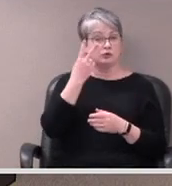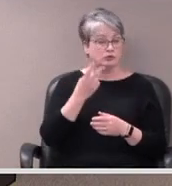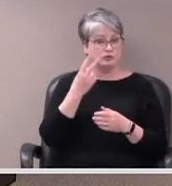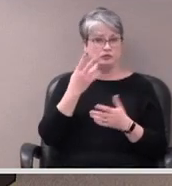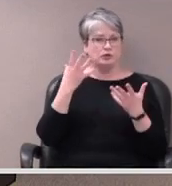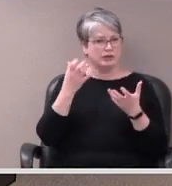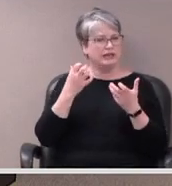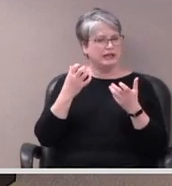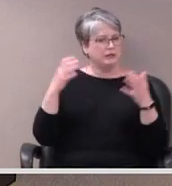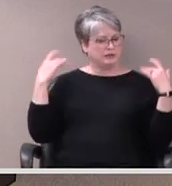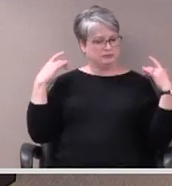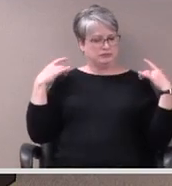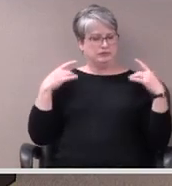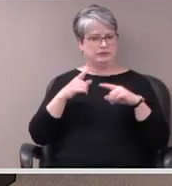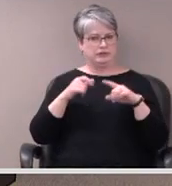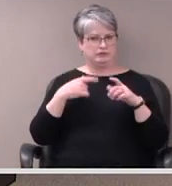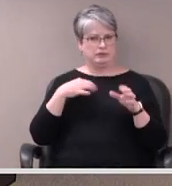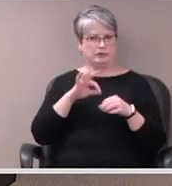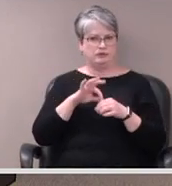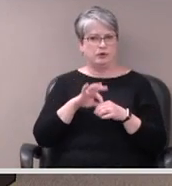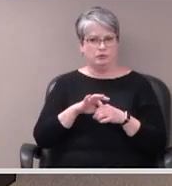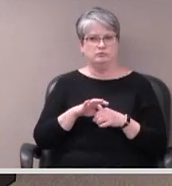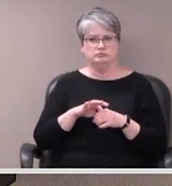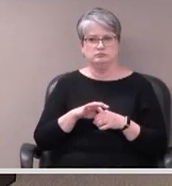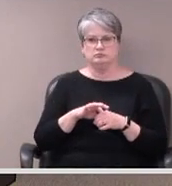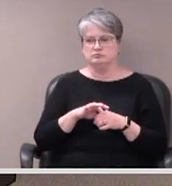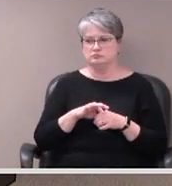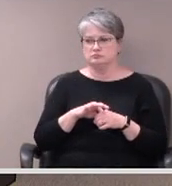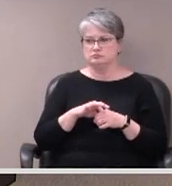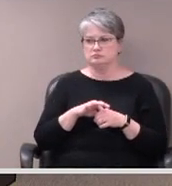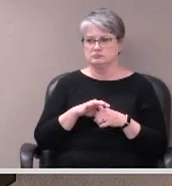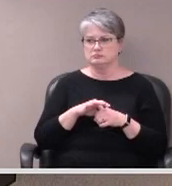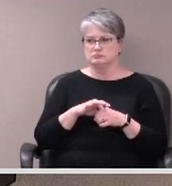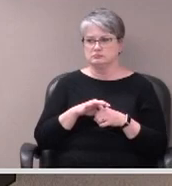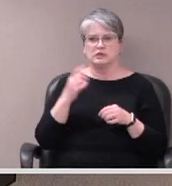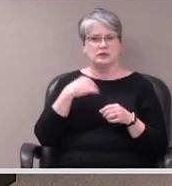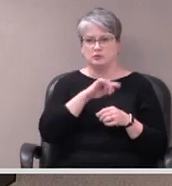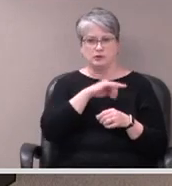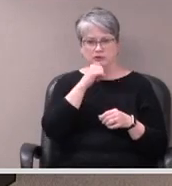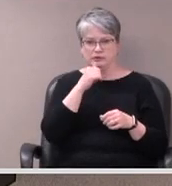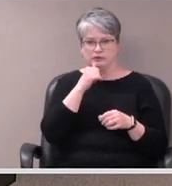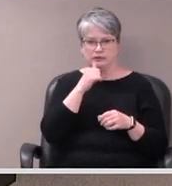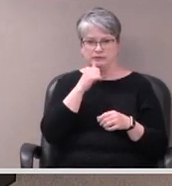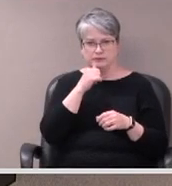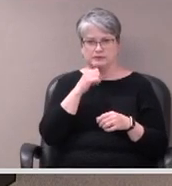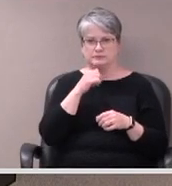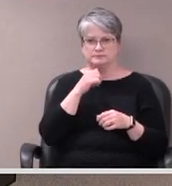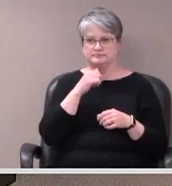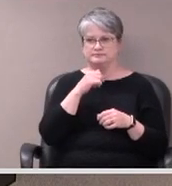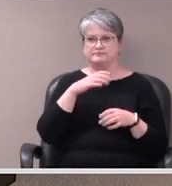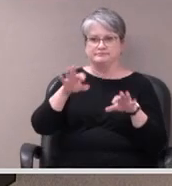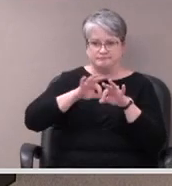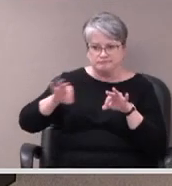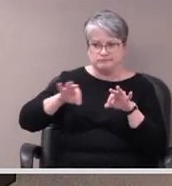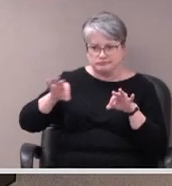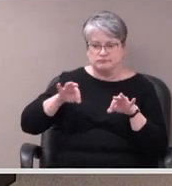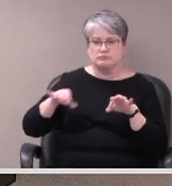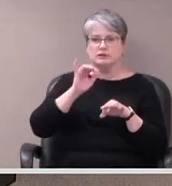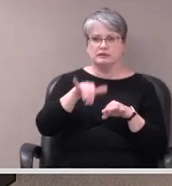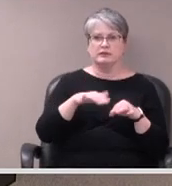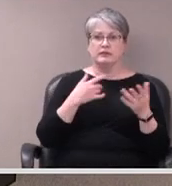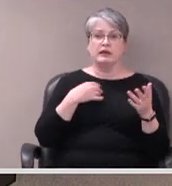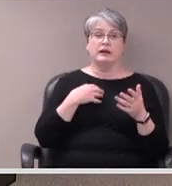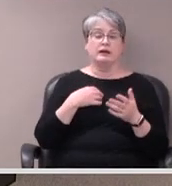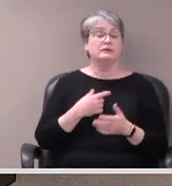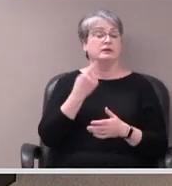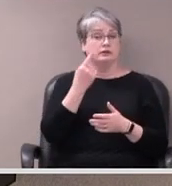to abstain from the vote. So I will just say that so that you know that we don't have to go into a explanation for that. The